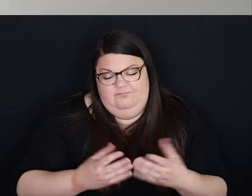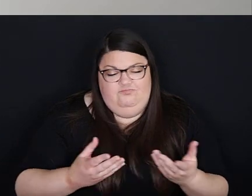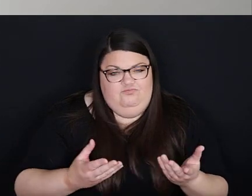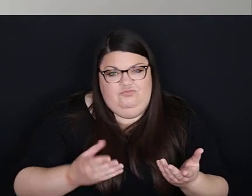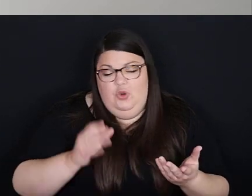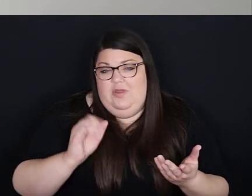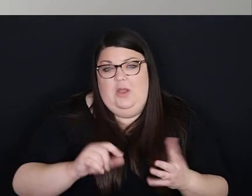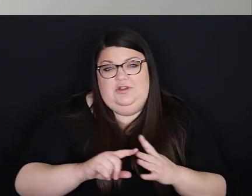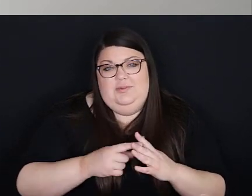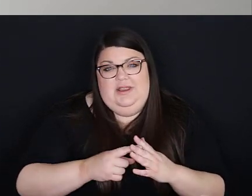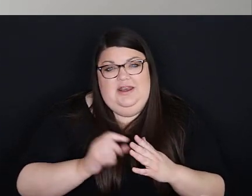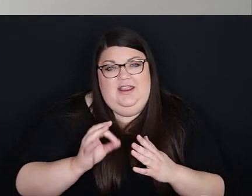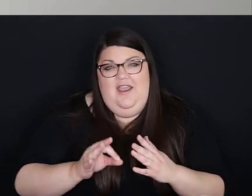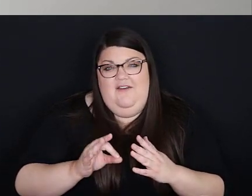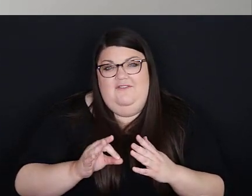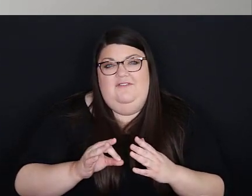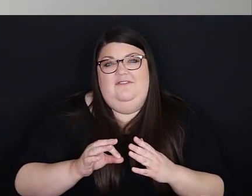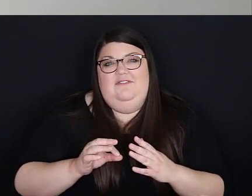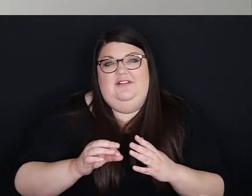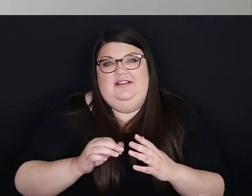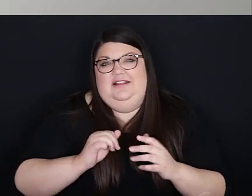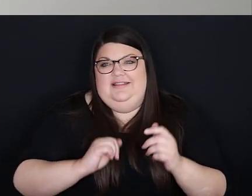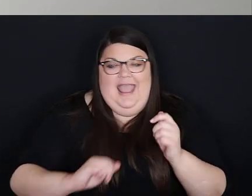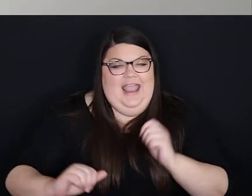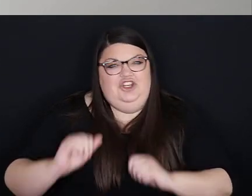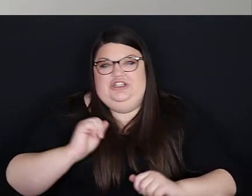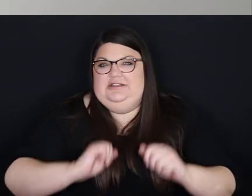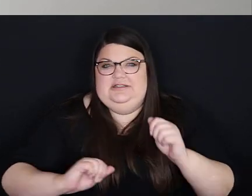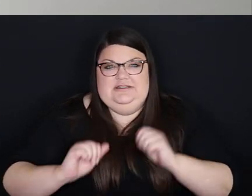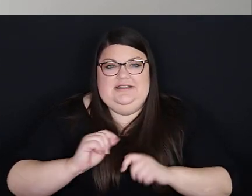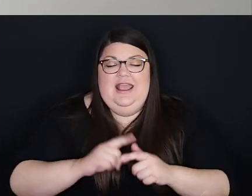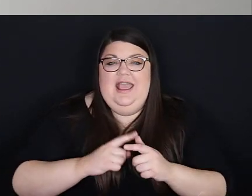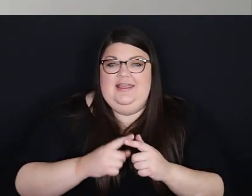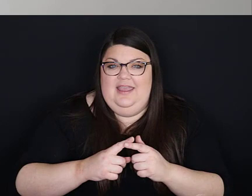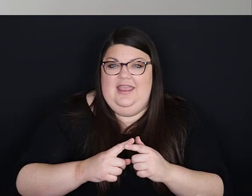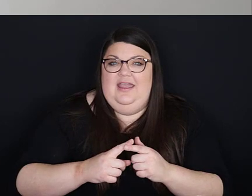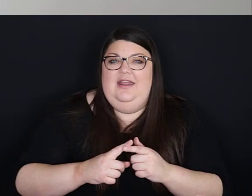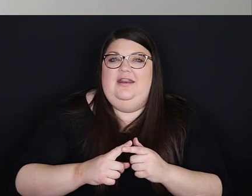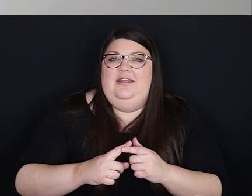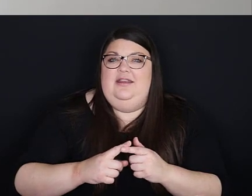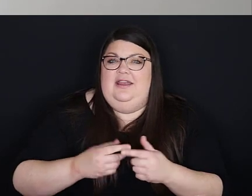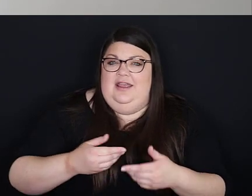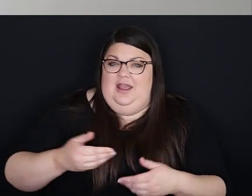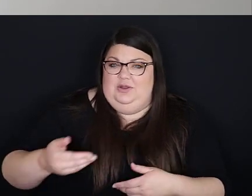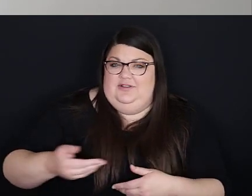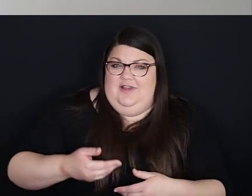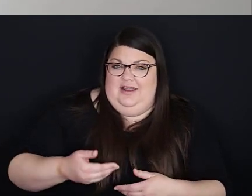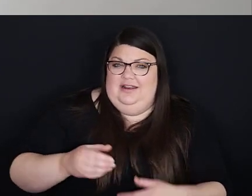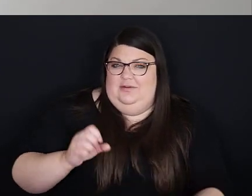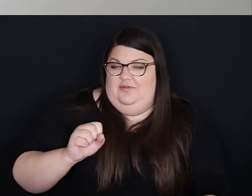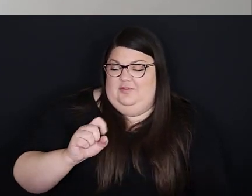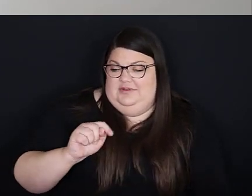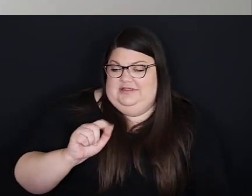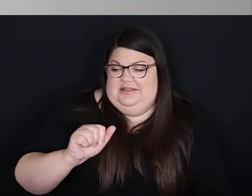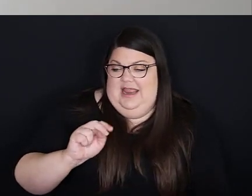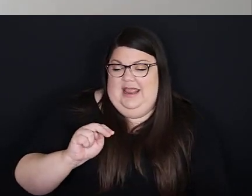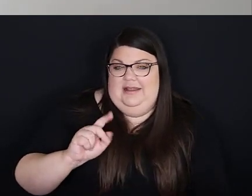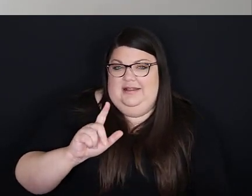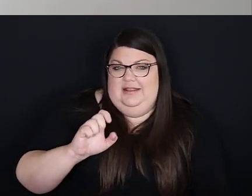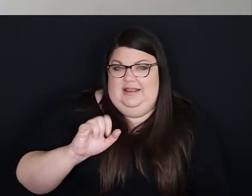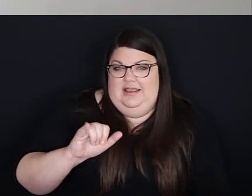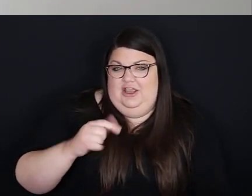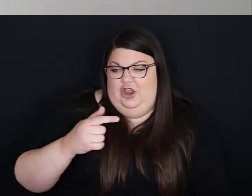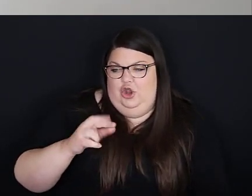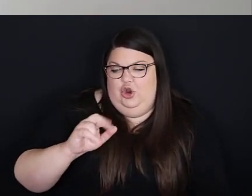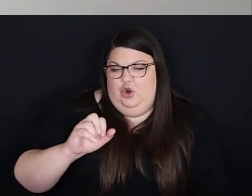so that was the beginning of these actions, and then I was invited to, Stanley Grinstein invited